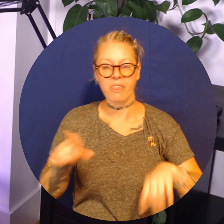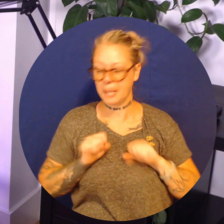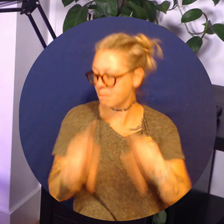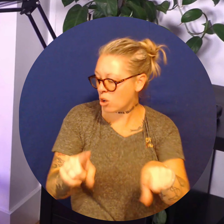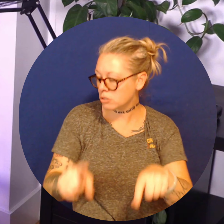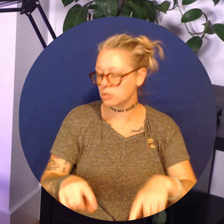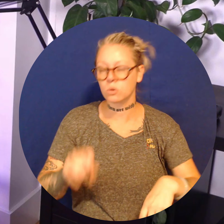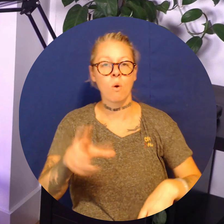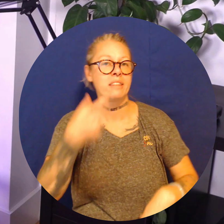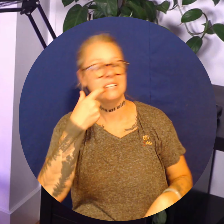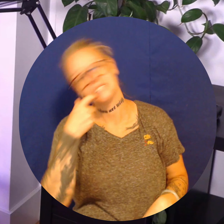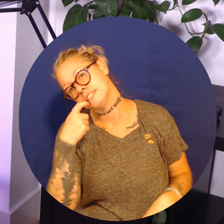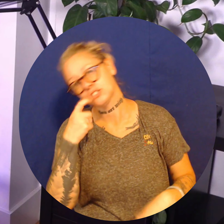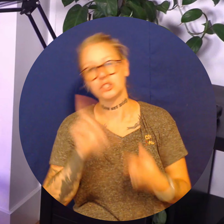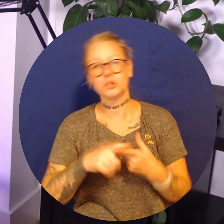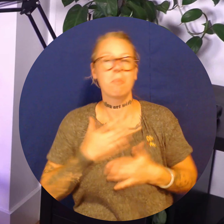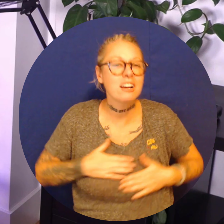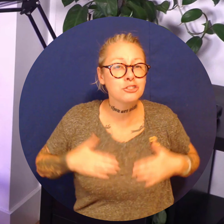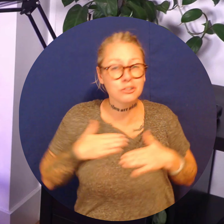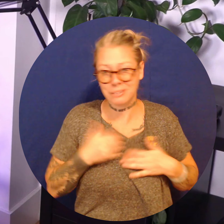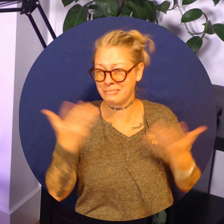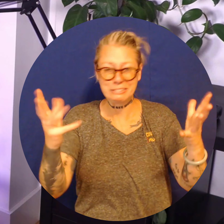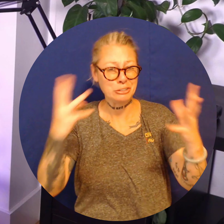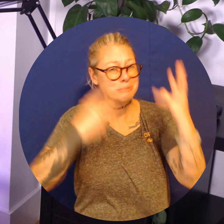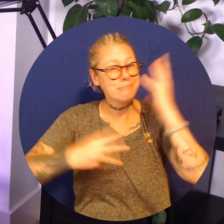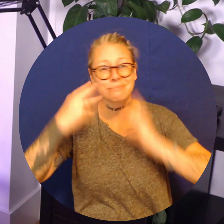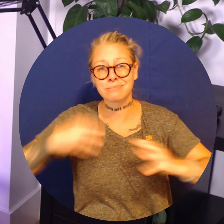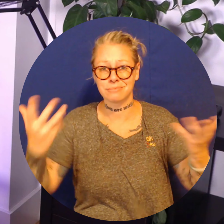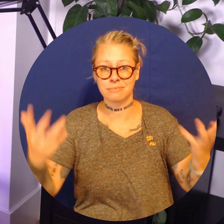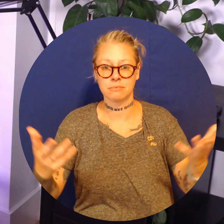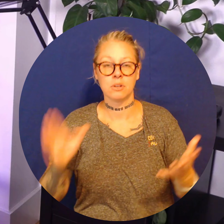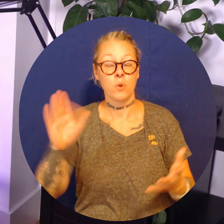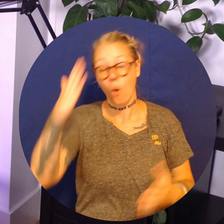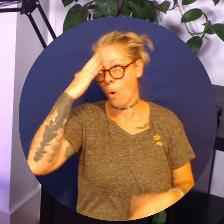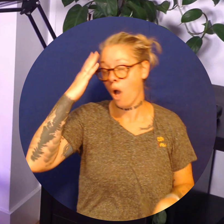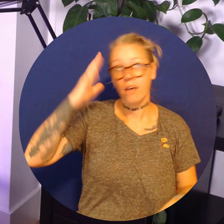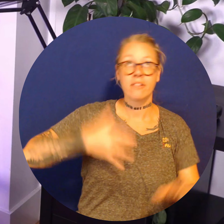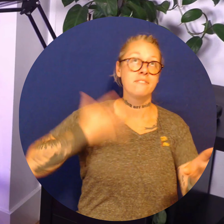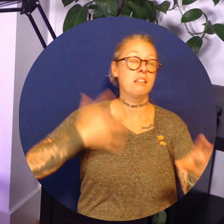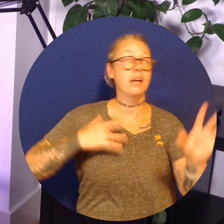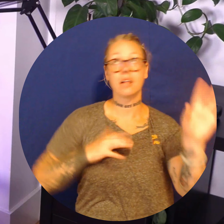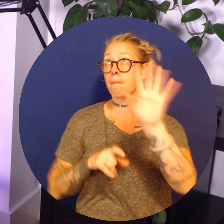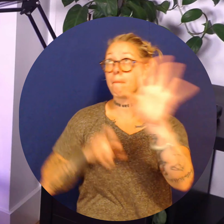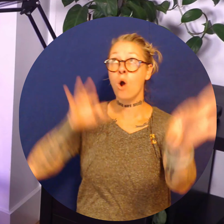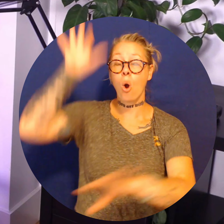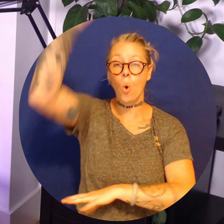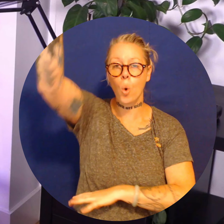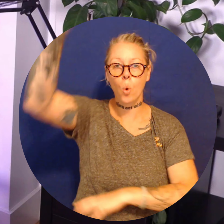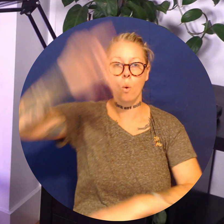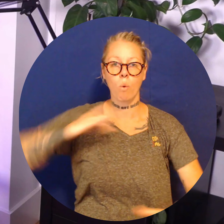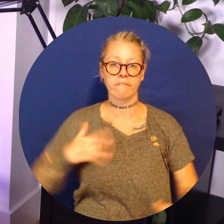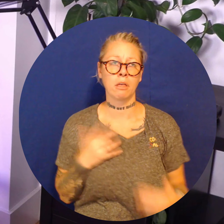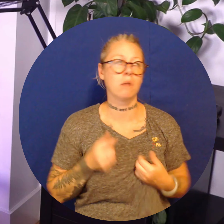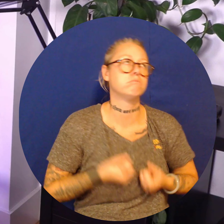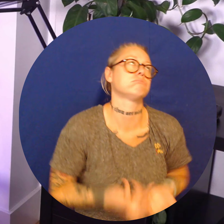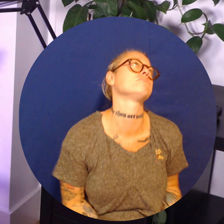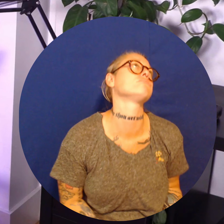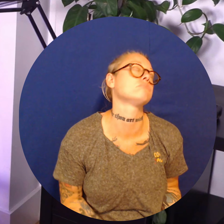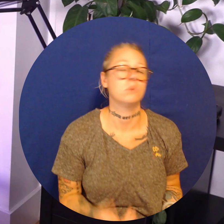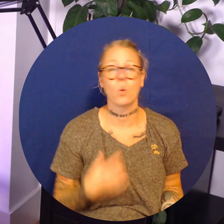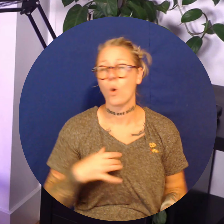impulsivity i've had like the addiction to like pleasure i've had the addiction to like the highs and the lows and the the